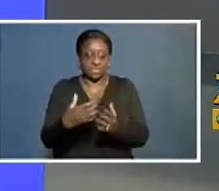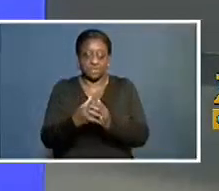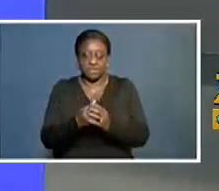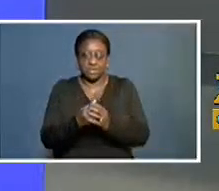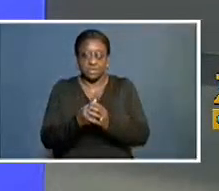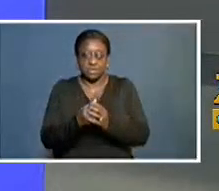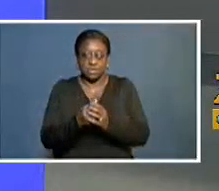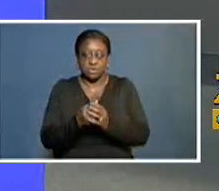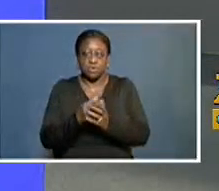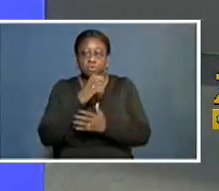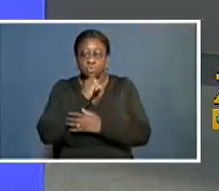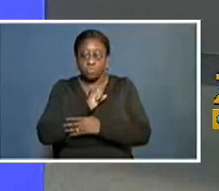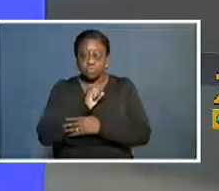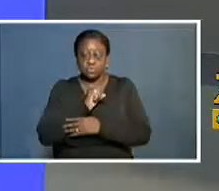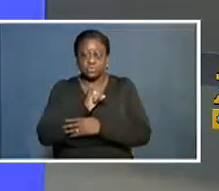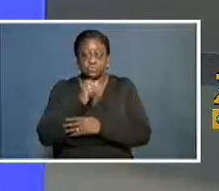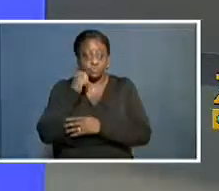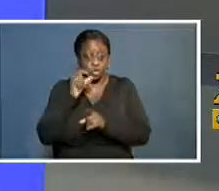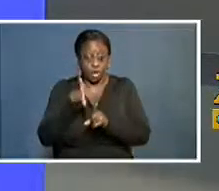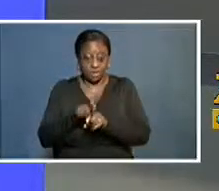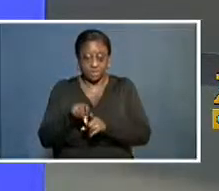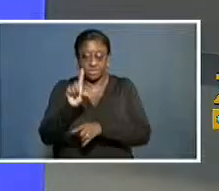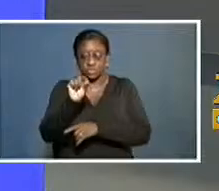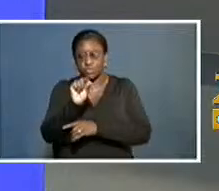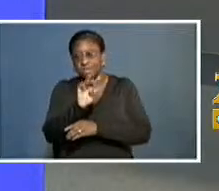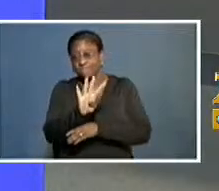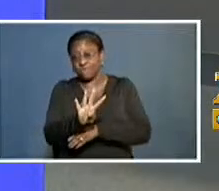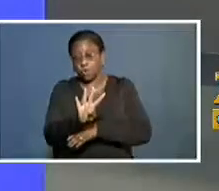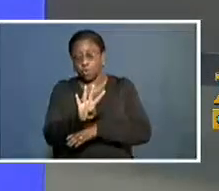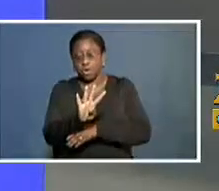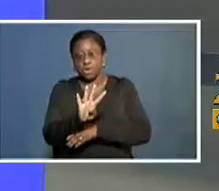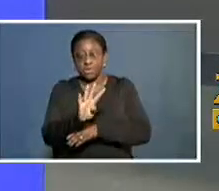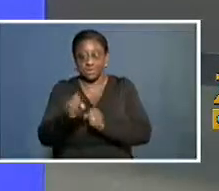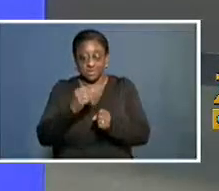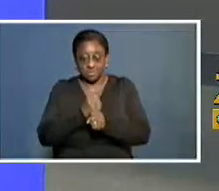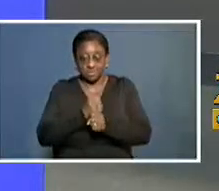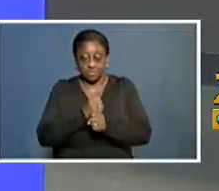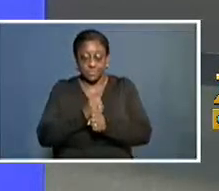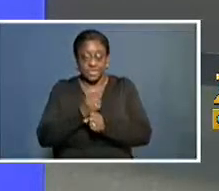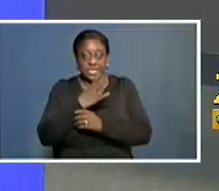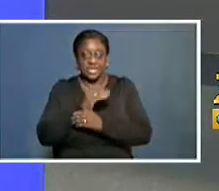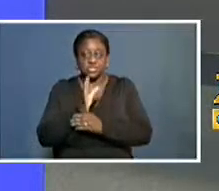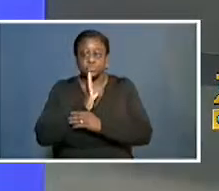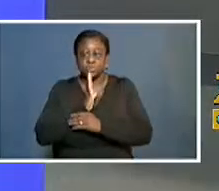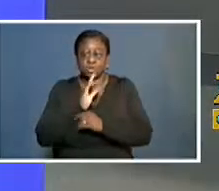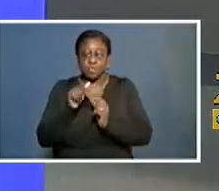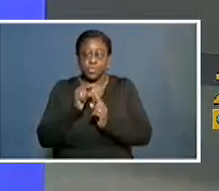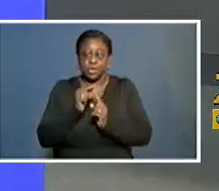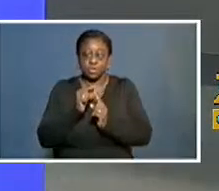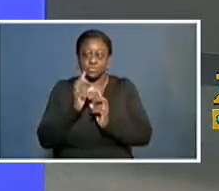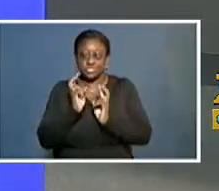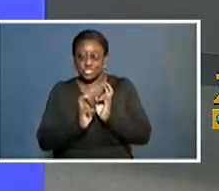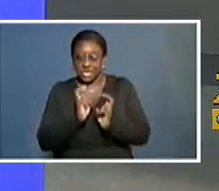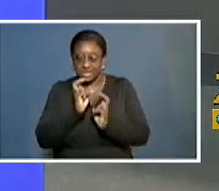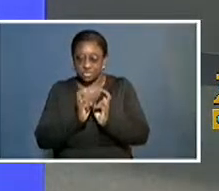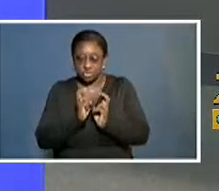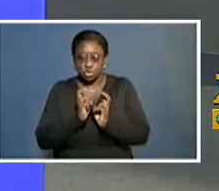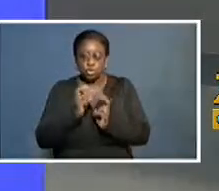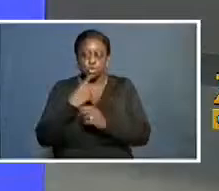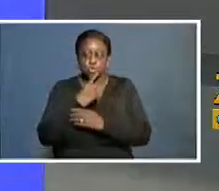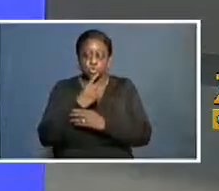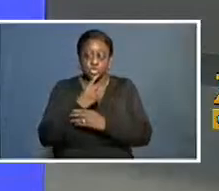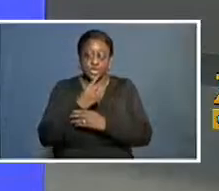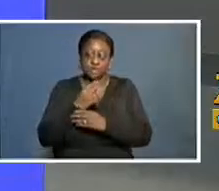her 24-year-old daughter. Tonight, she talks life after Dorian and the challenges of raising her daughter's infant